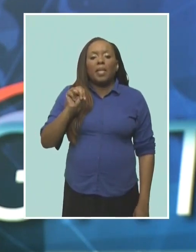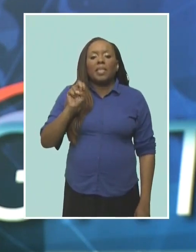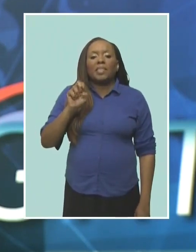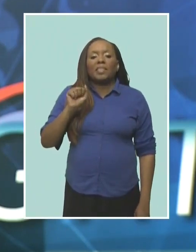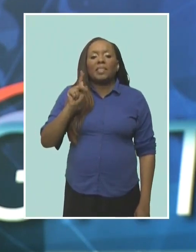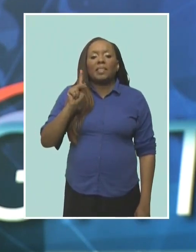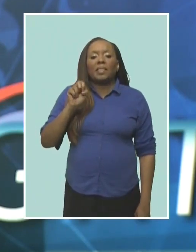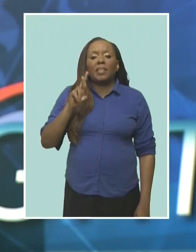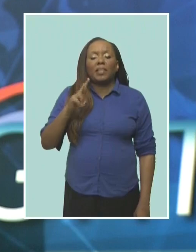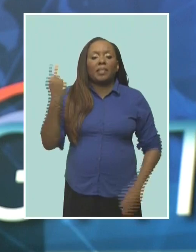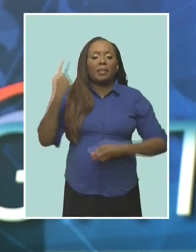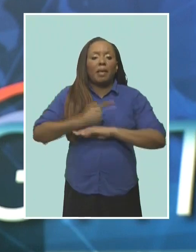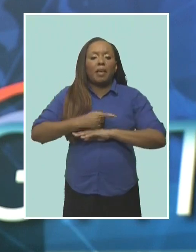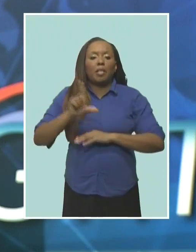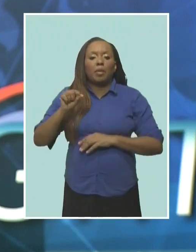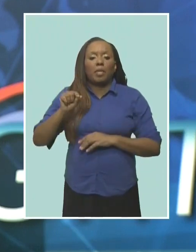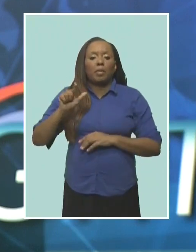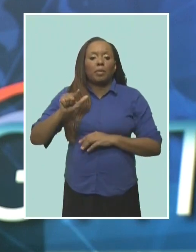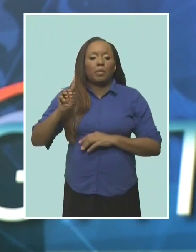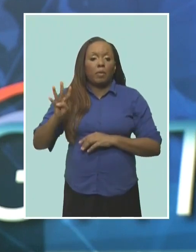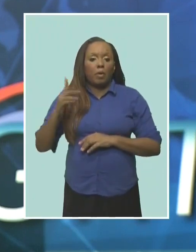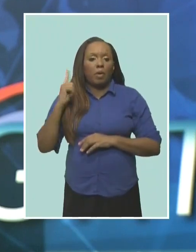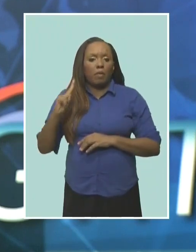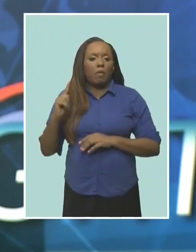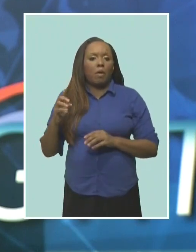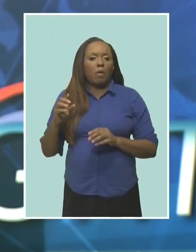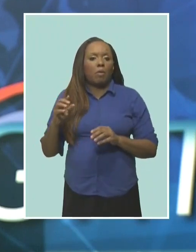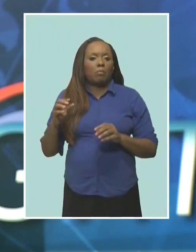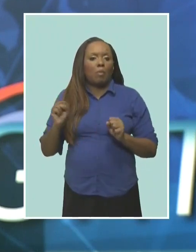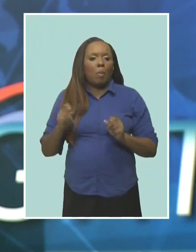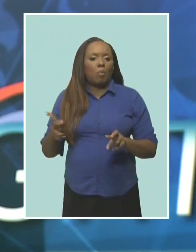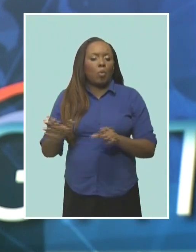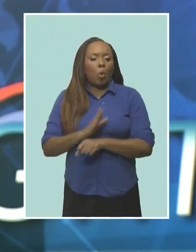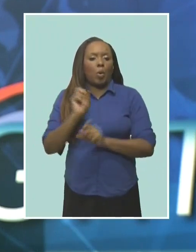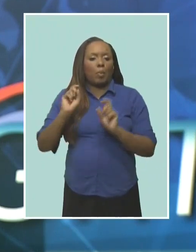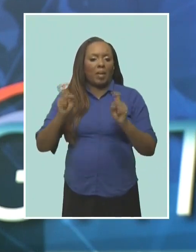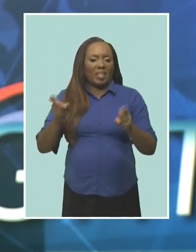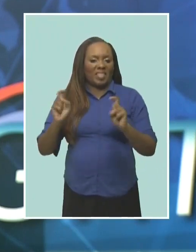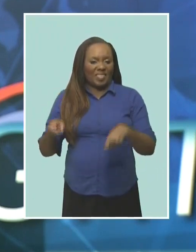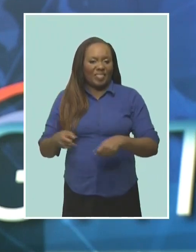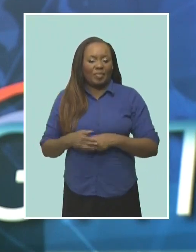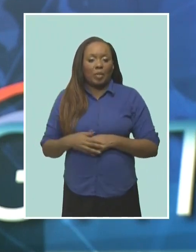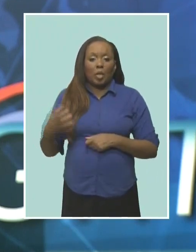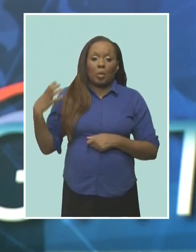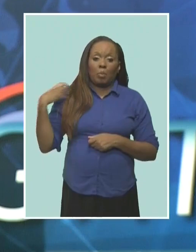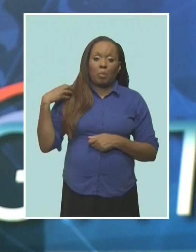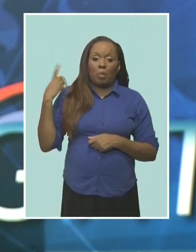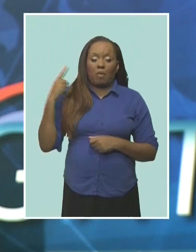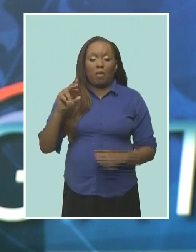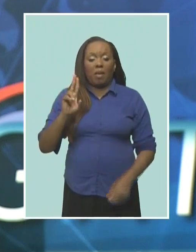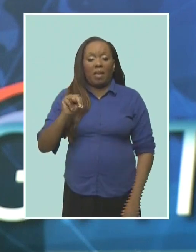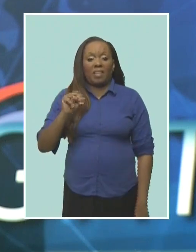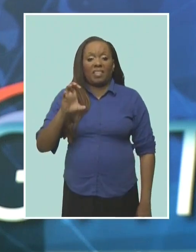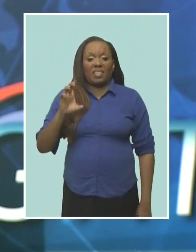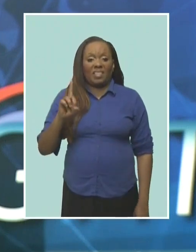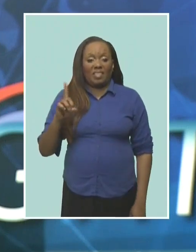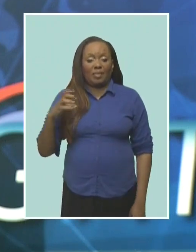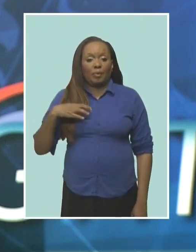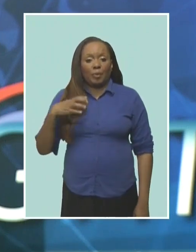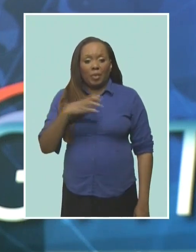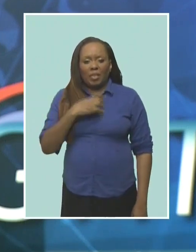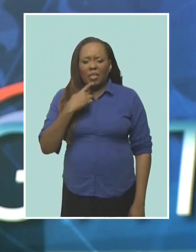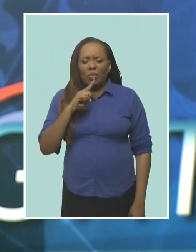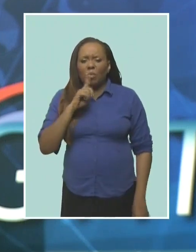BBSneakerDay2024 for the opportunity to win prizes. Chair of the NCD Commission, Suleiman Bulbolia, reminded of the importance of